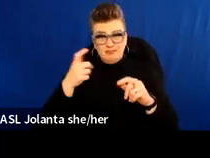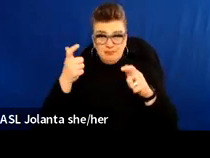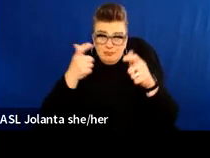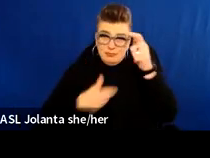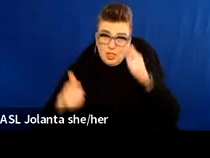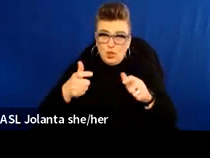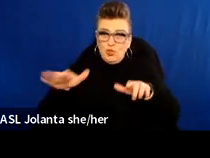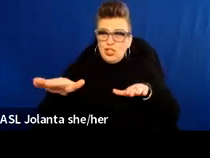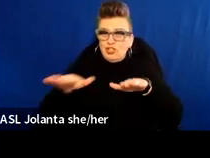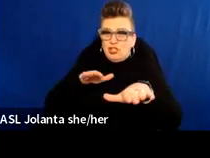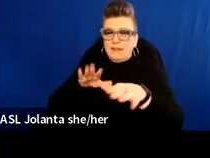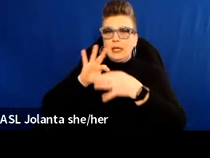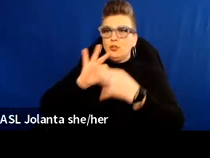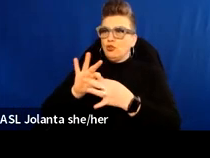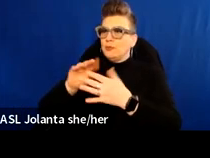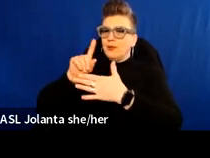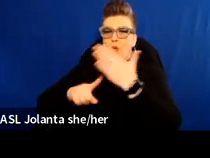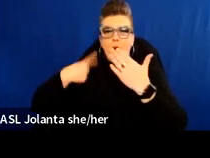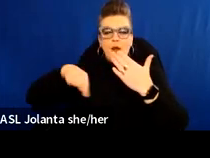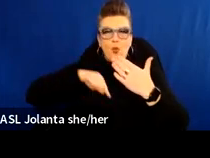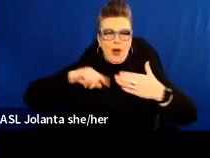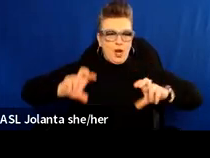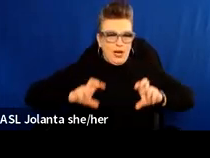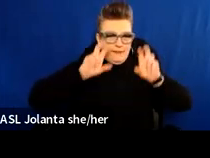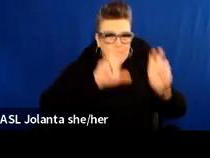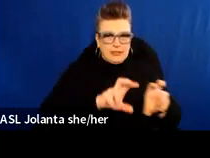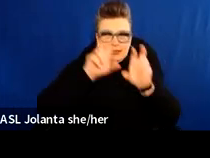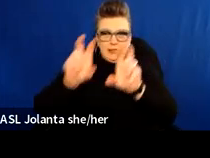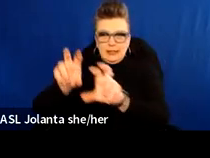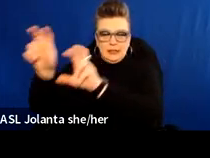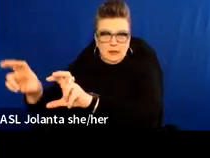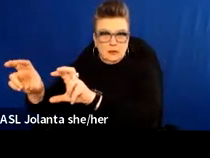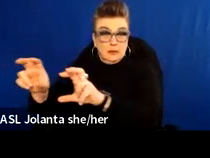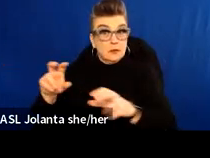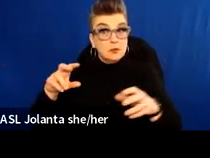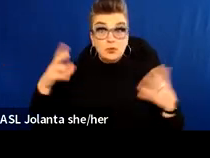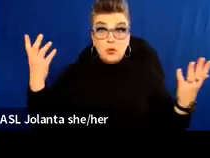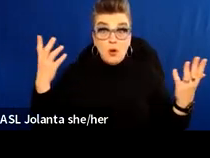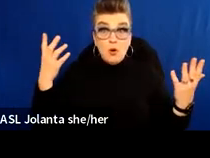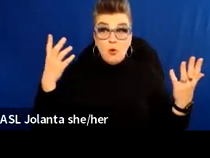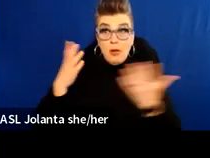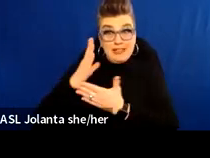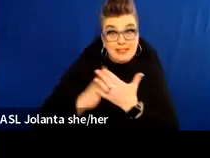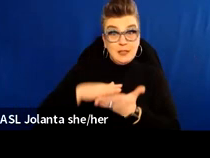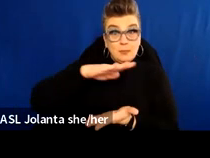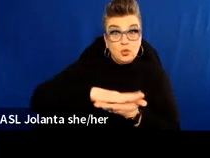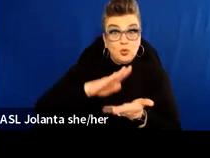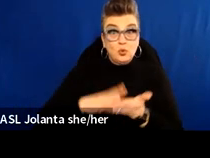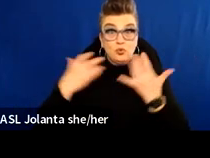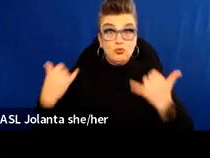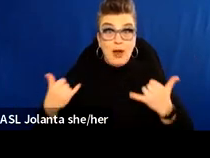investment and so given where some of our schools are with their enrollment numbers